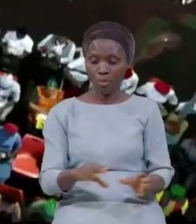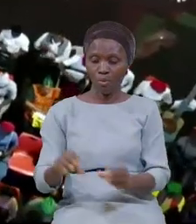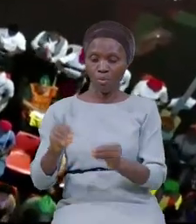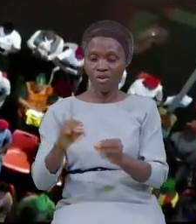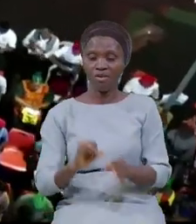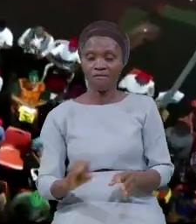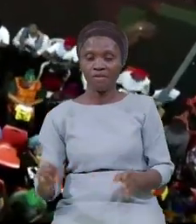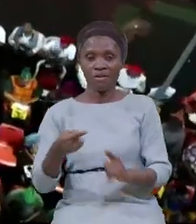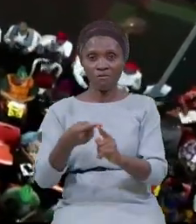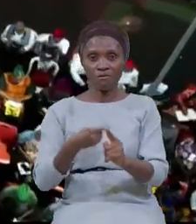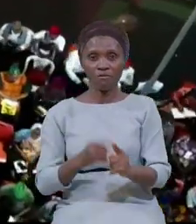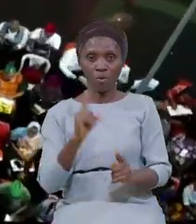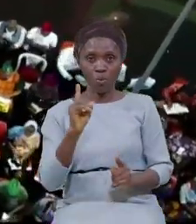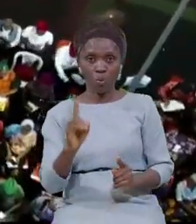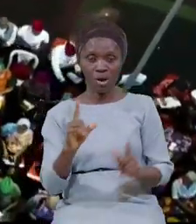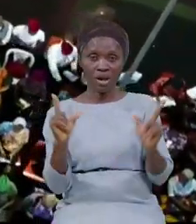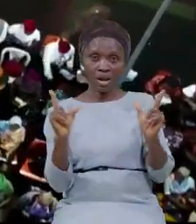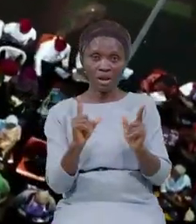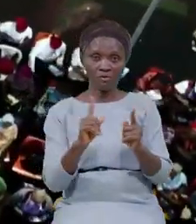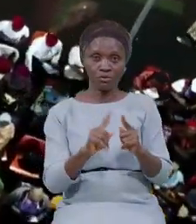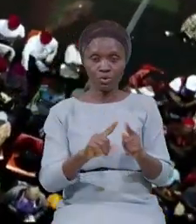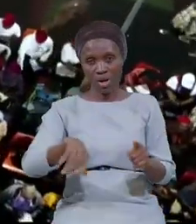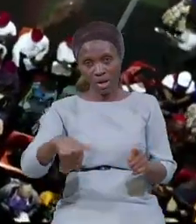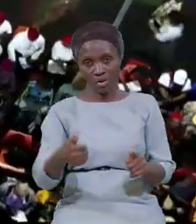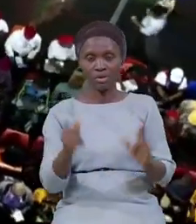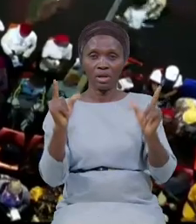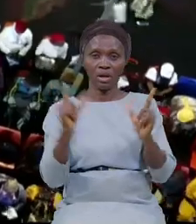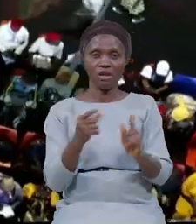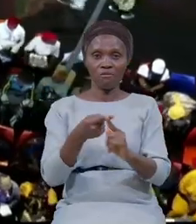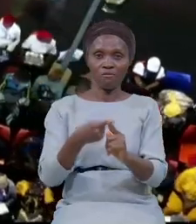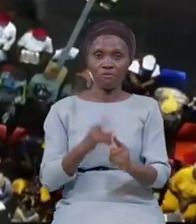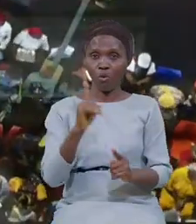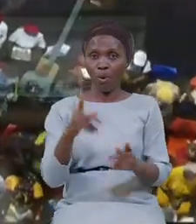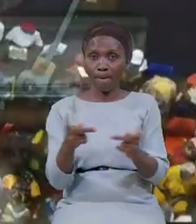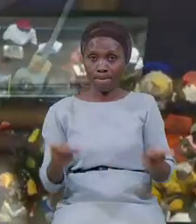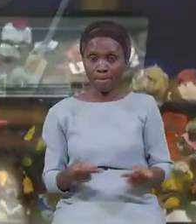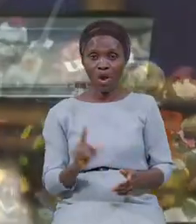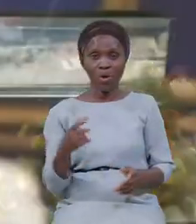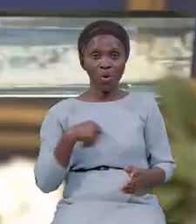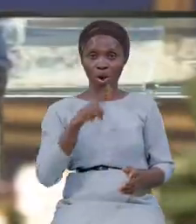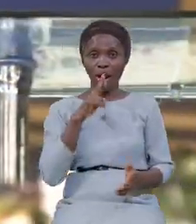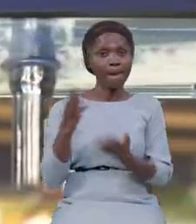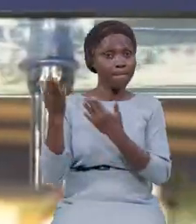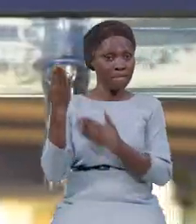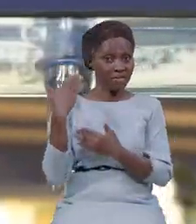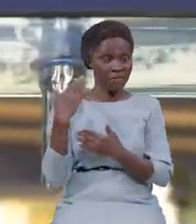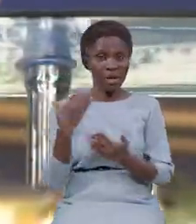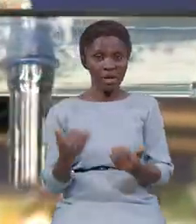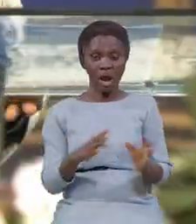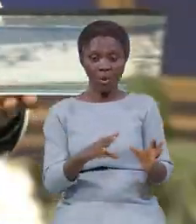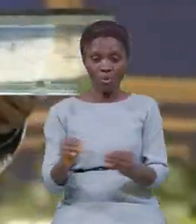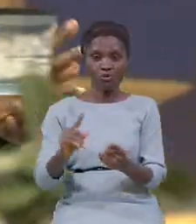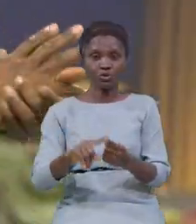one level to another. And from one place where we have been, we're moving to another